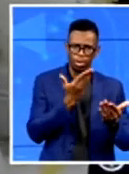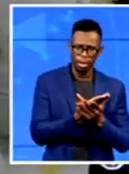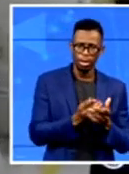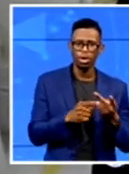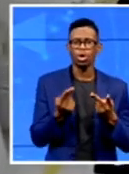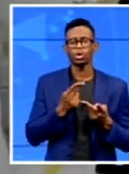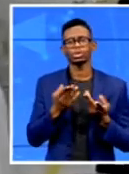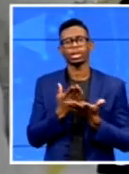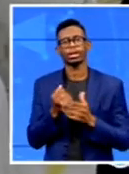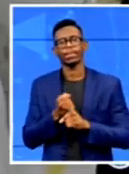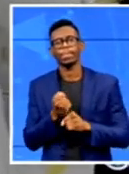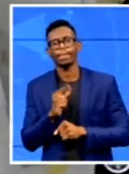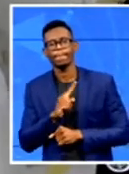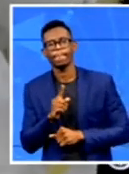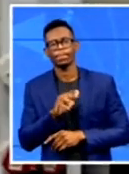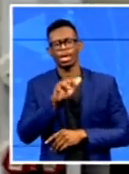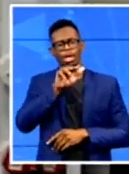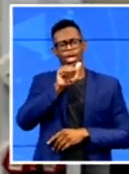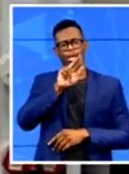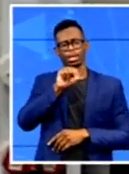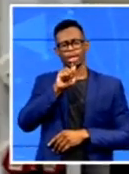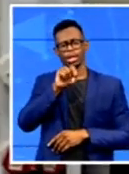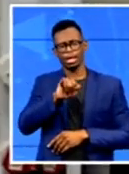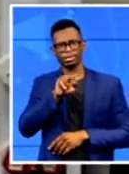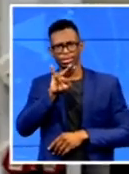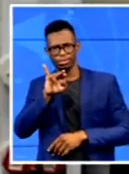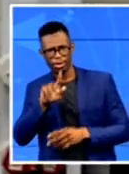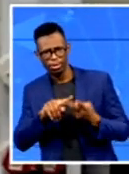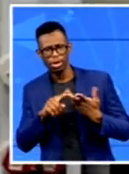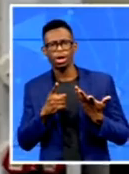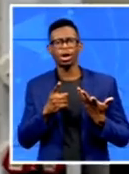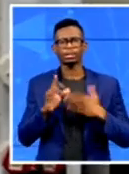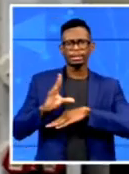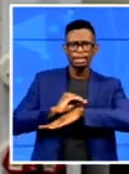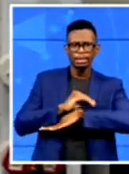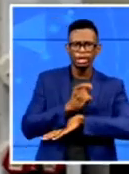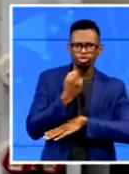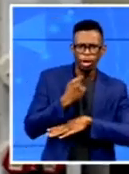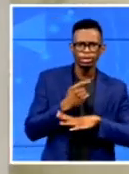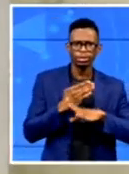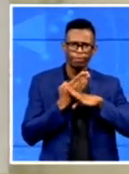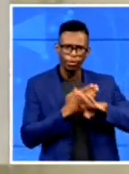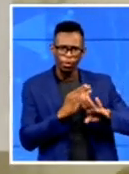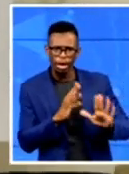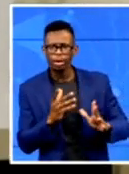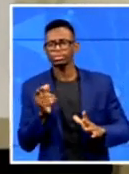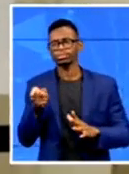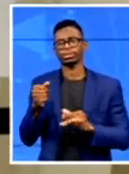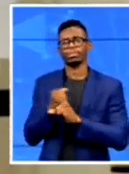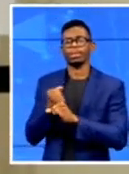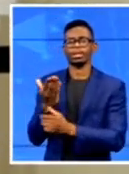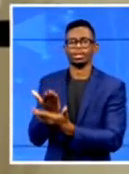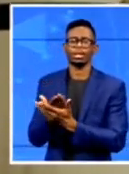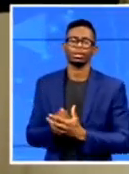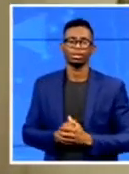imtricitabine, as well as anti-cancer drugs. The lab will be accessible to universities and other stakeholders. This will allow students